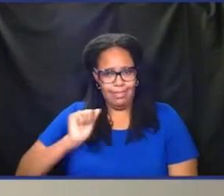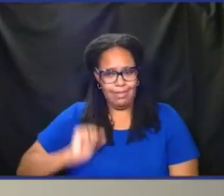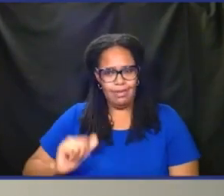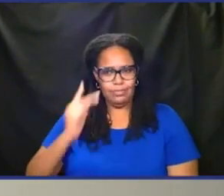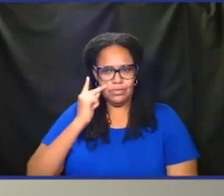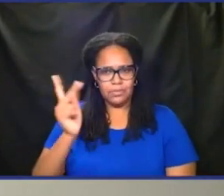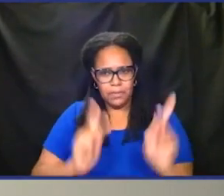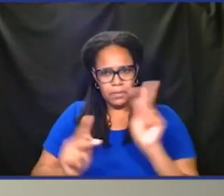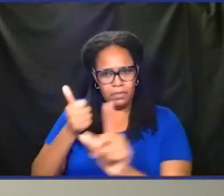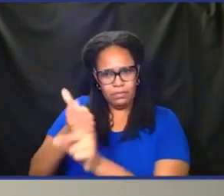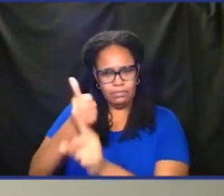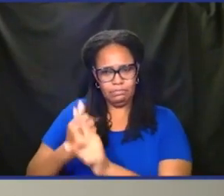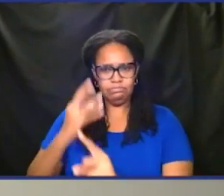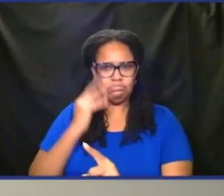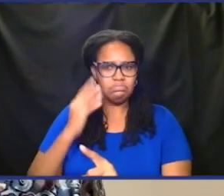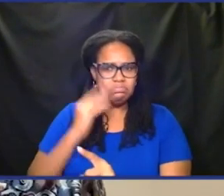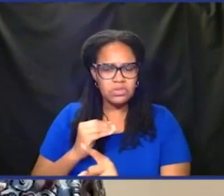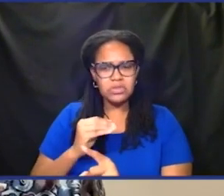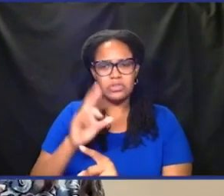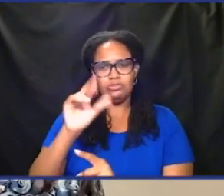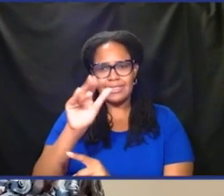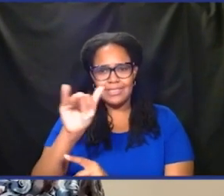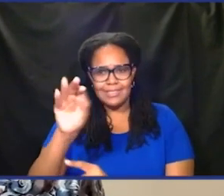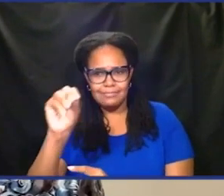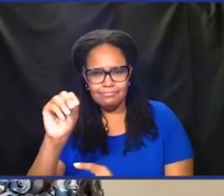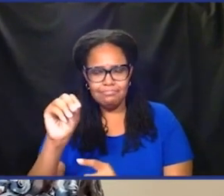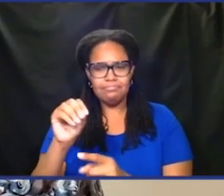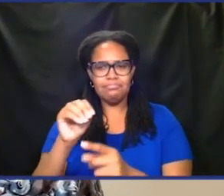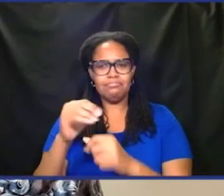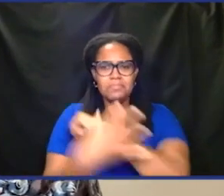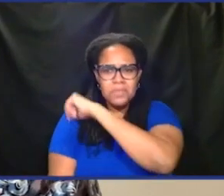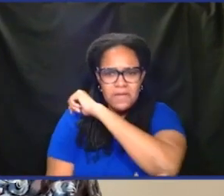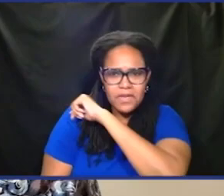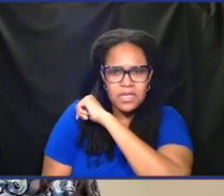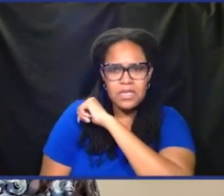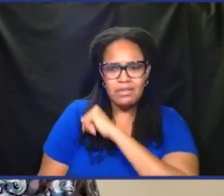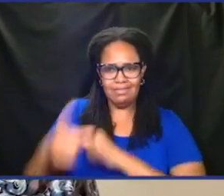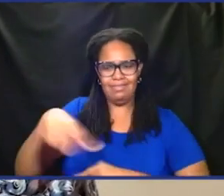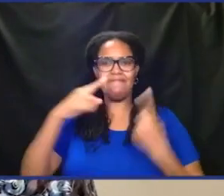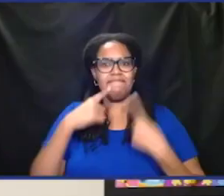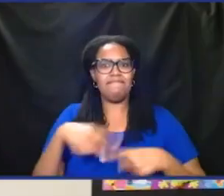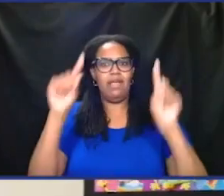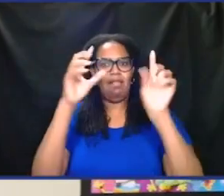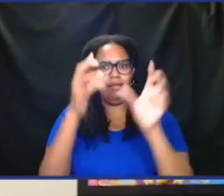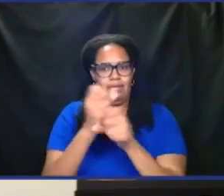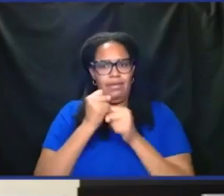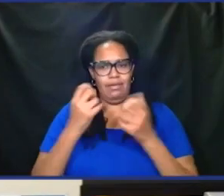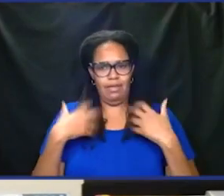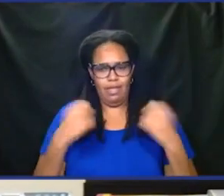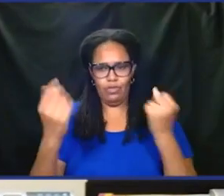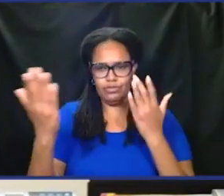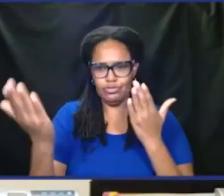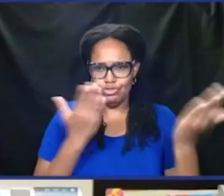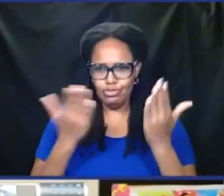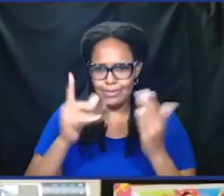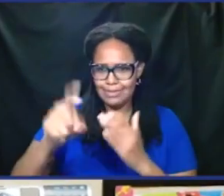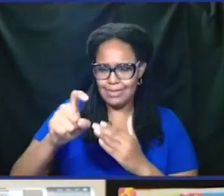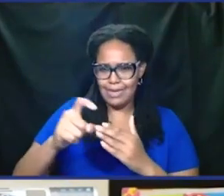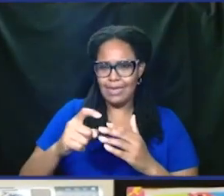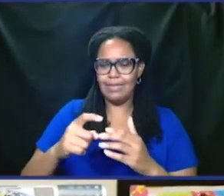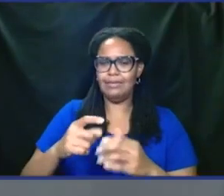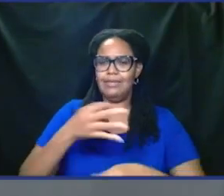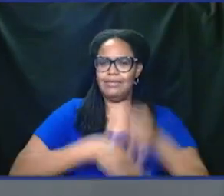by racism and poverty who are finally getting the health care they need without the barrier of